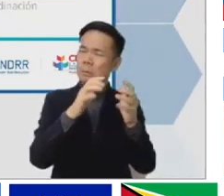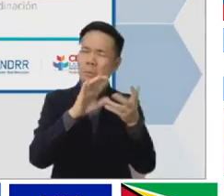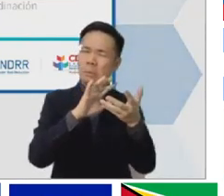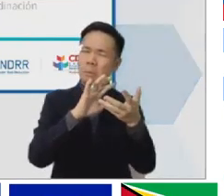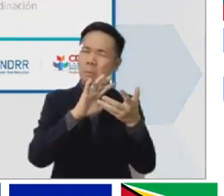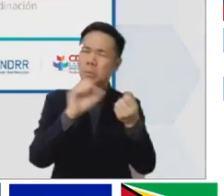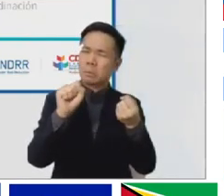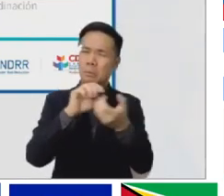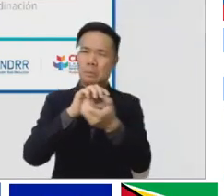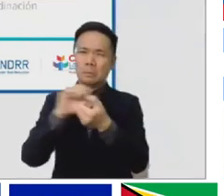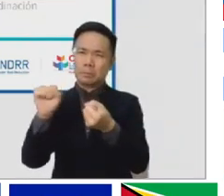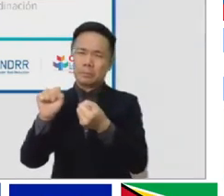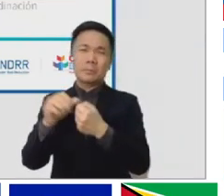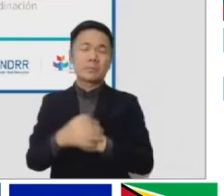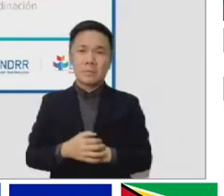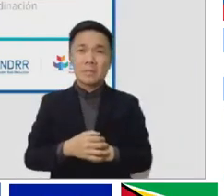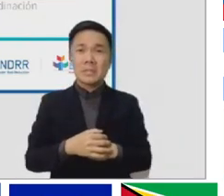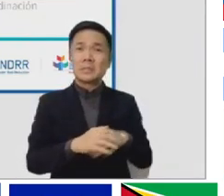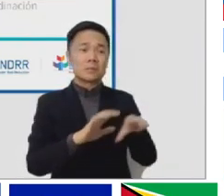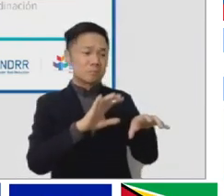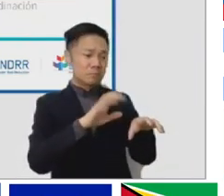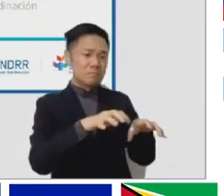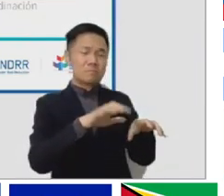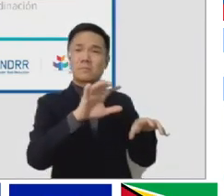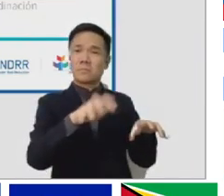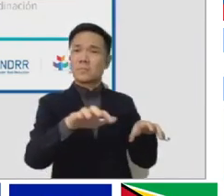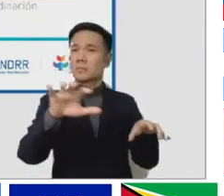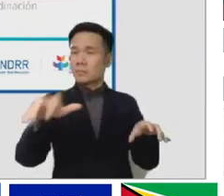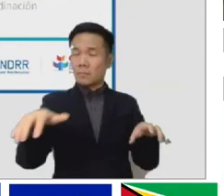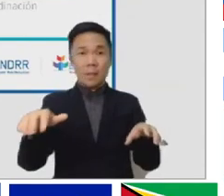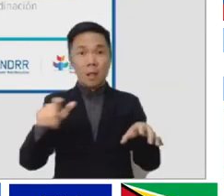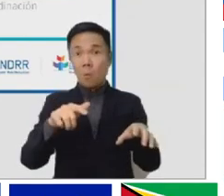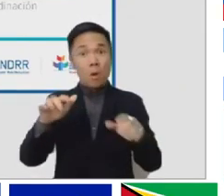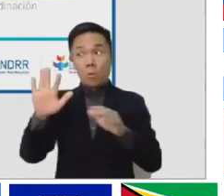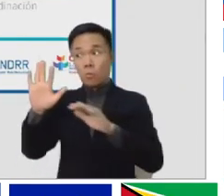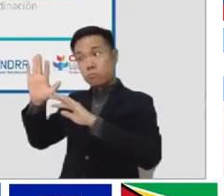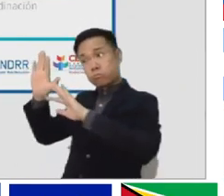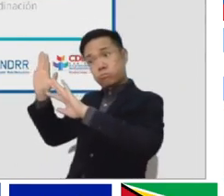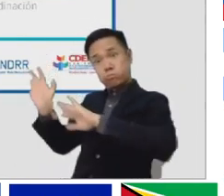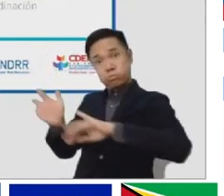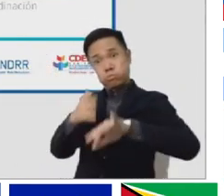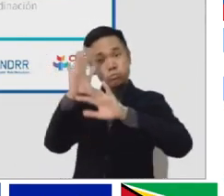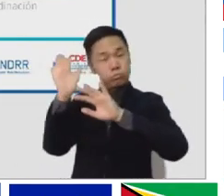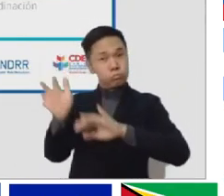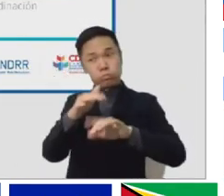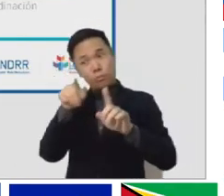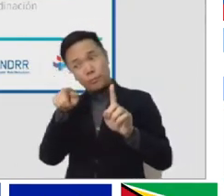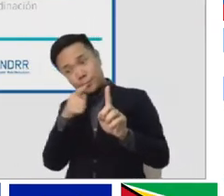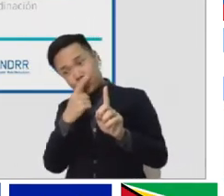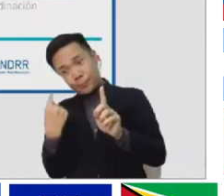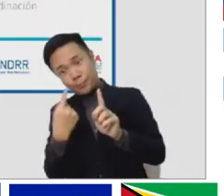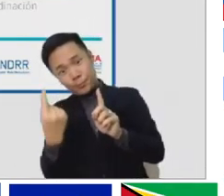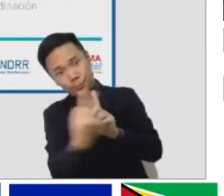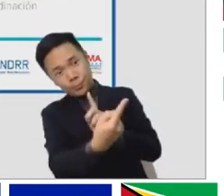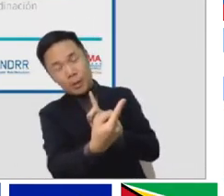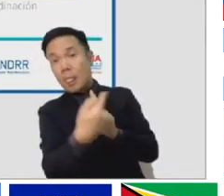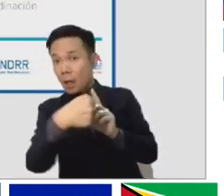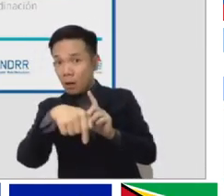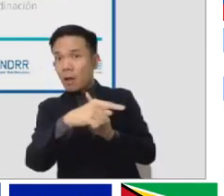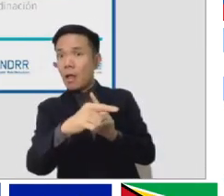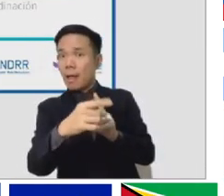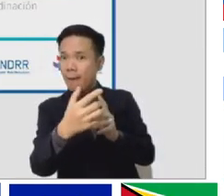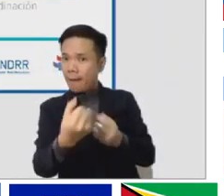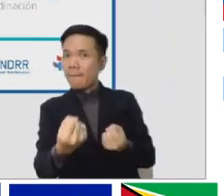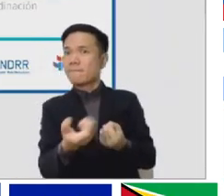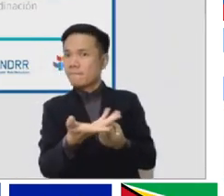even those of us who were not directly hit or impacted on by these storms, they